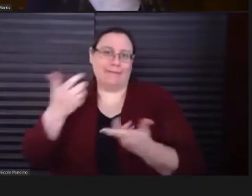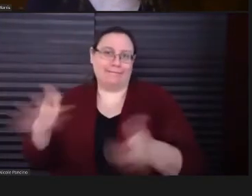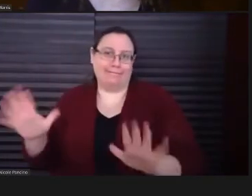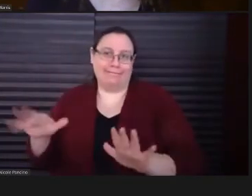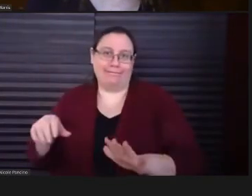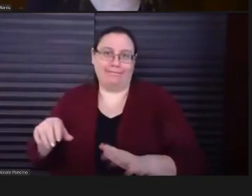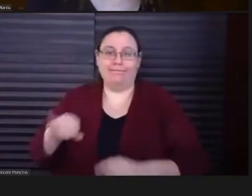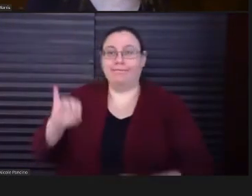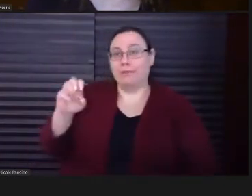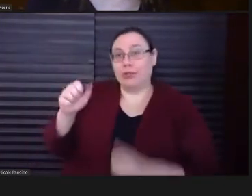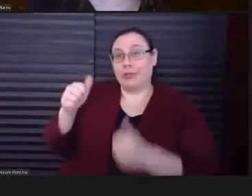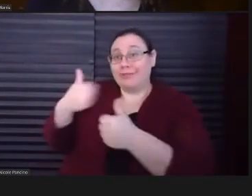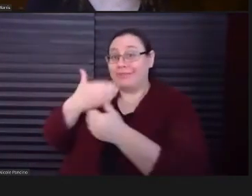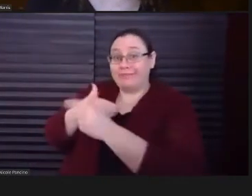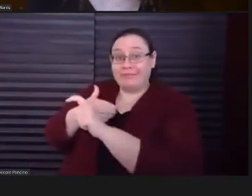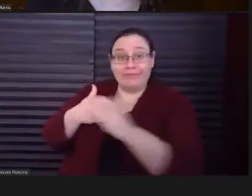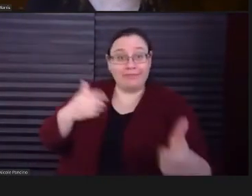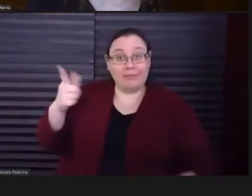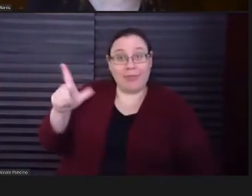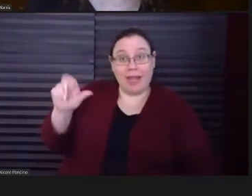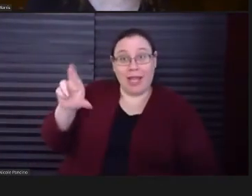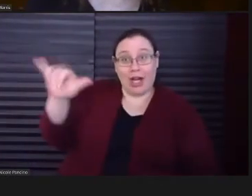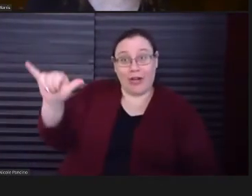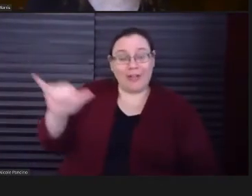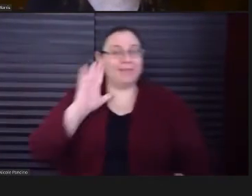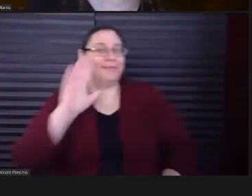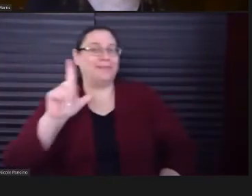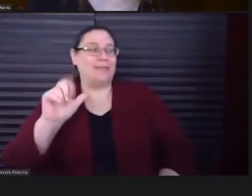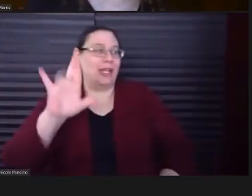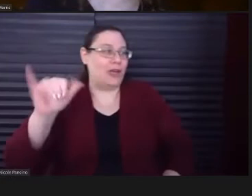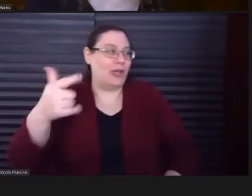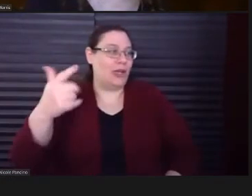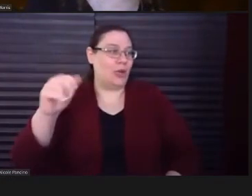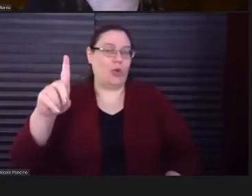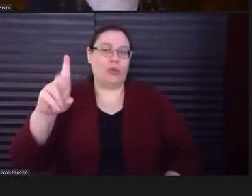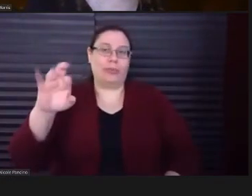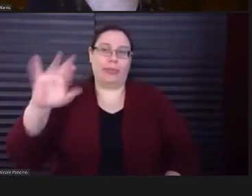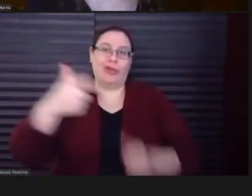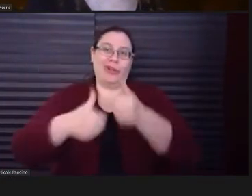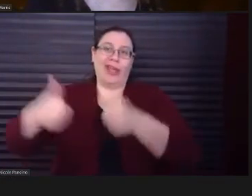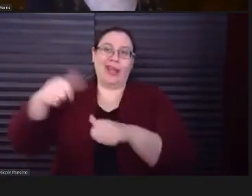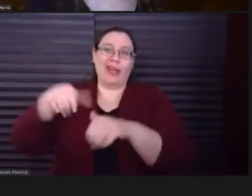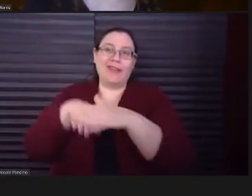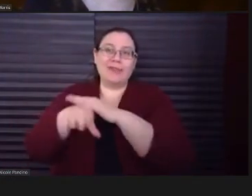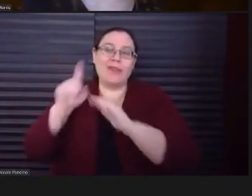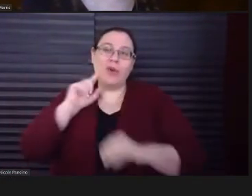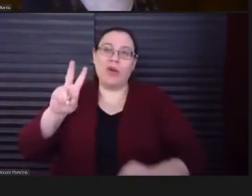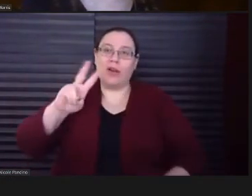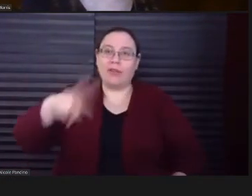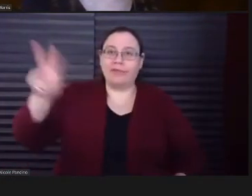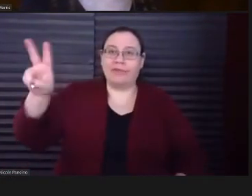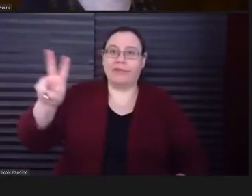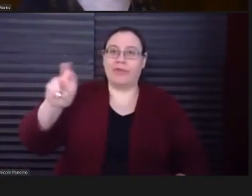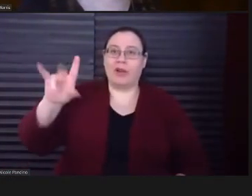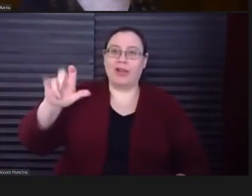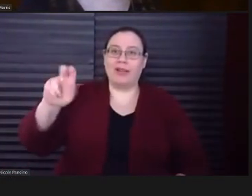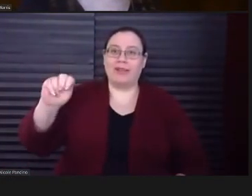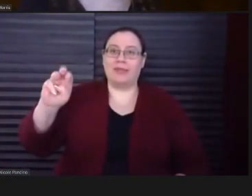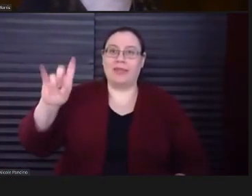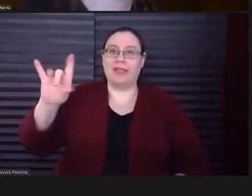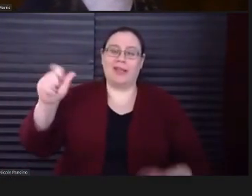Thank you. And Larry? Hi, I'm Larry Goldberg. I'm the head of accessibility for Verizon Media, a division of the